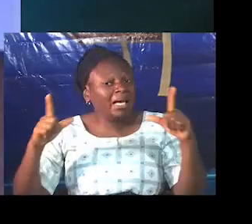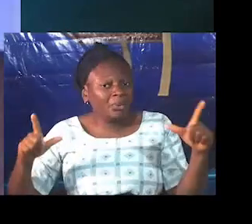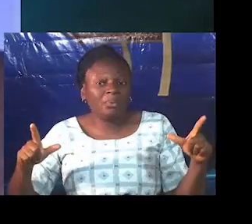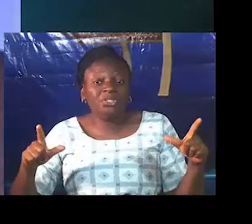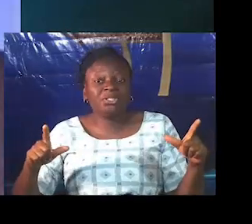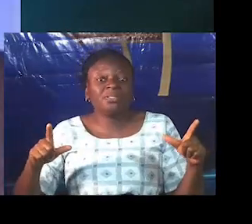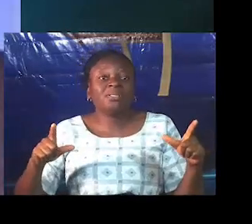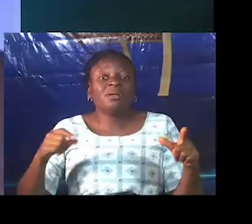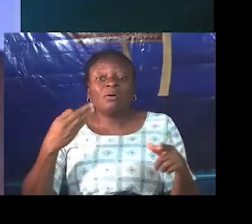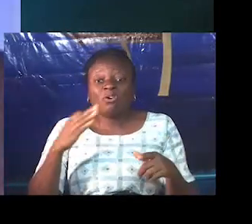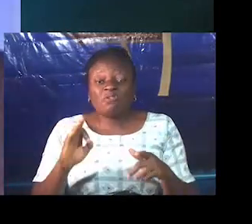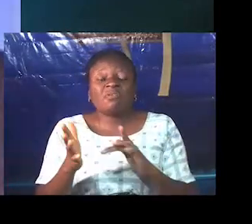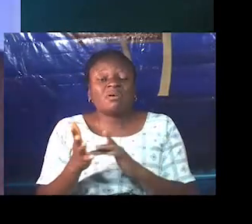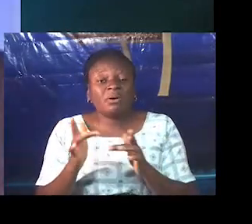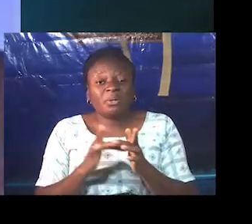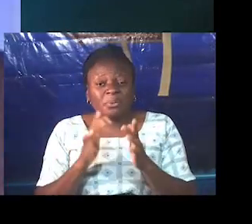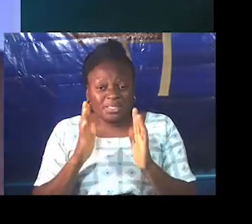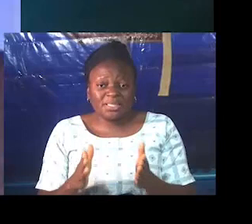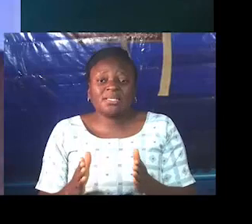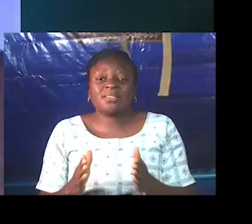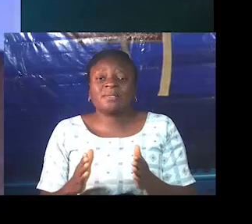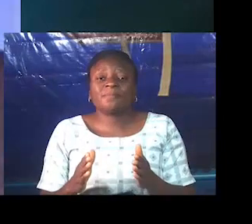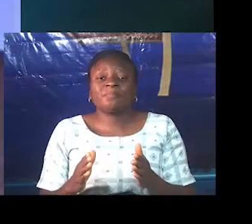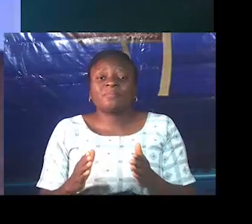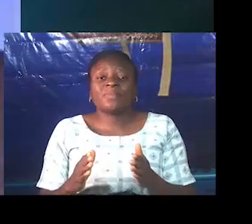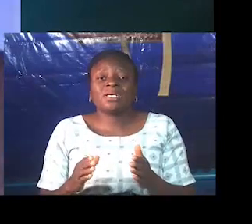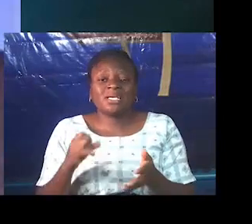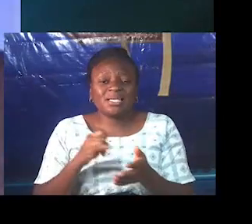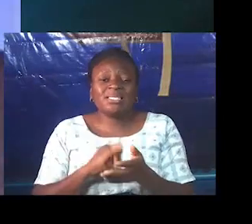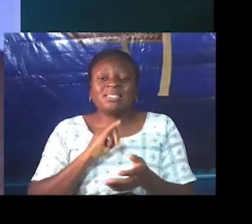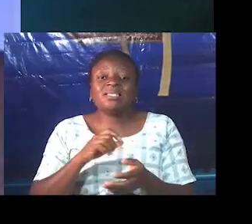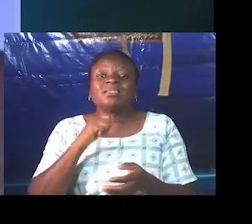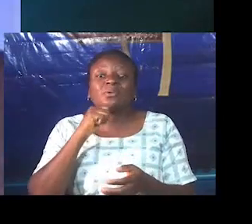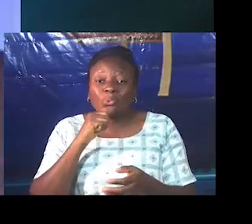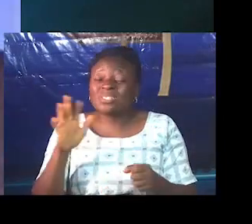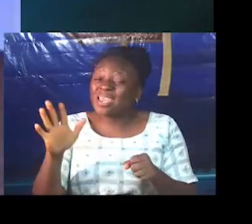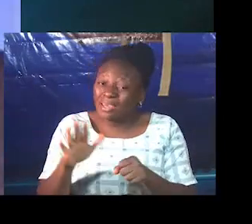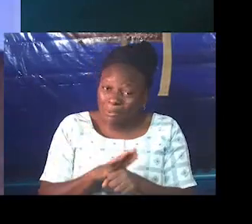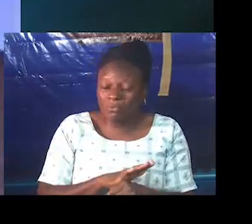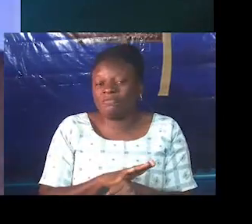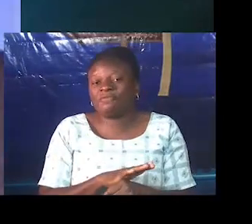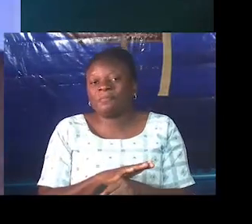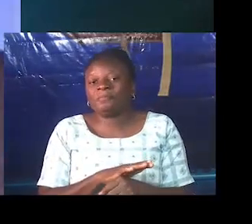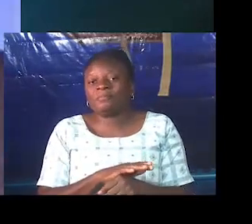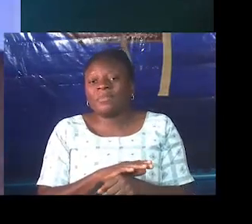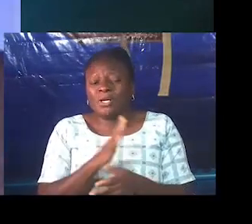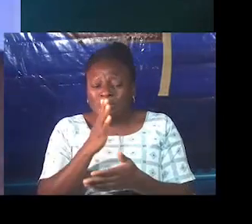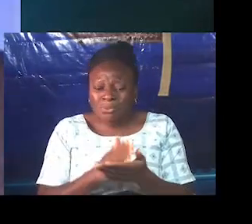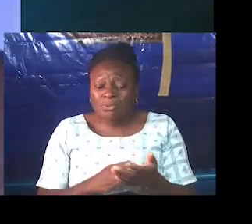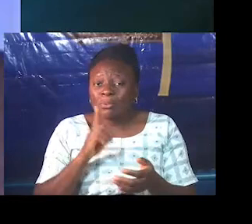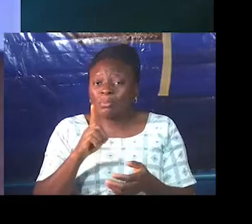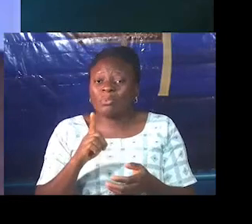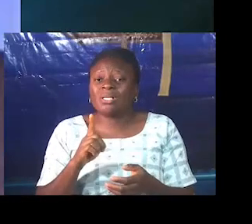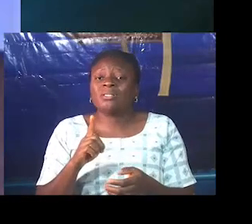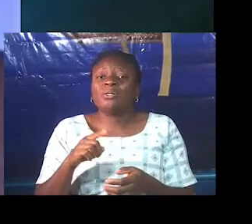very careful here that you are not unequally yoked together with an unbeliever. Someone who is not a child of God